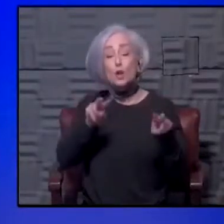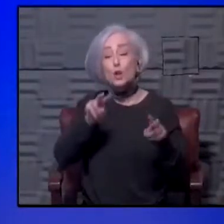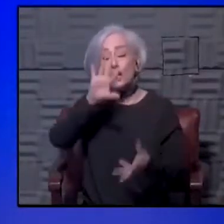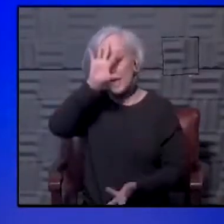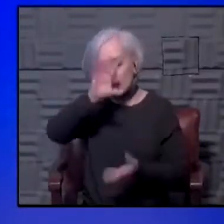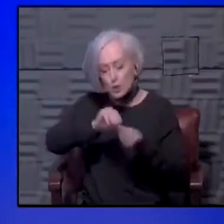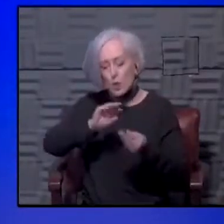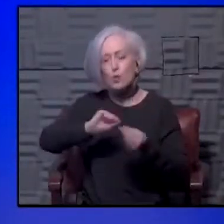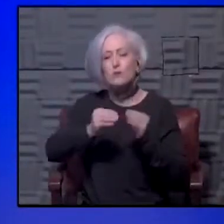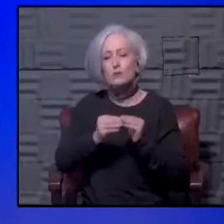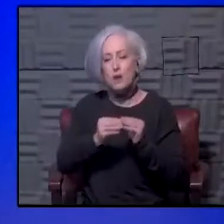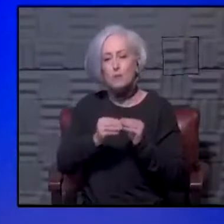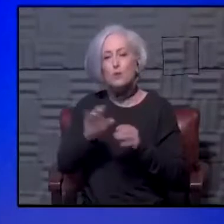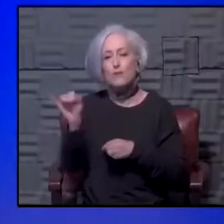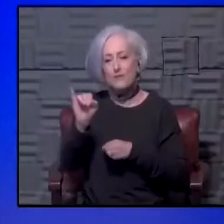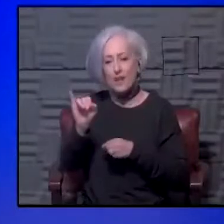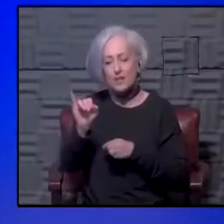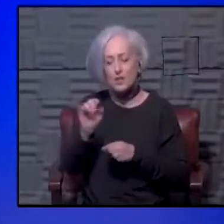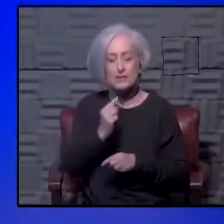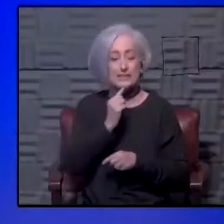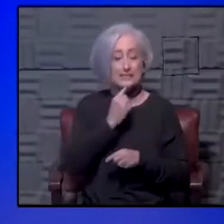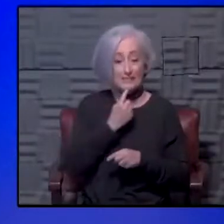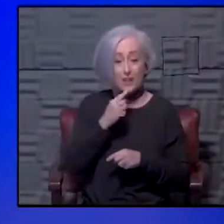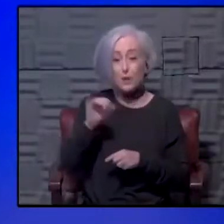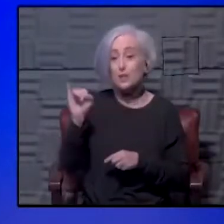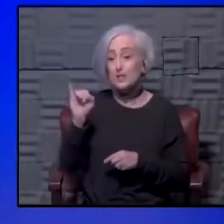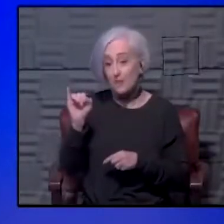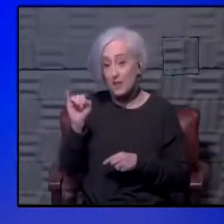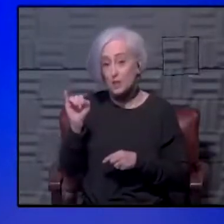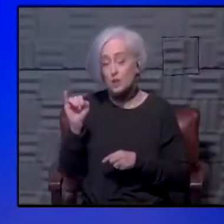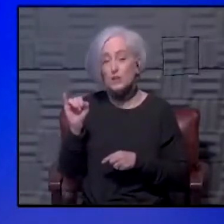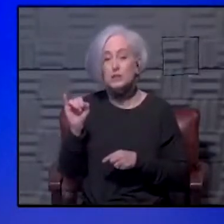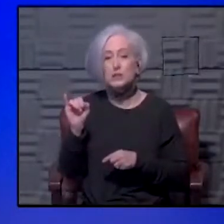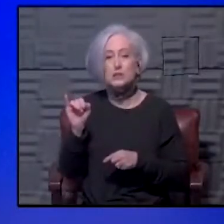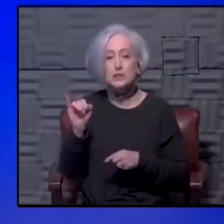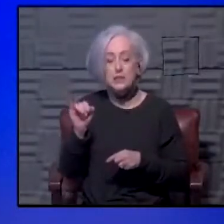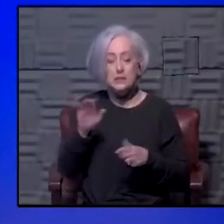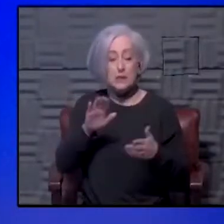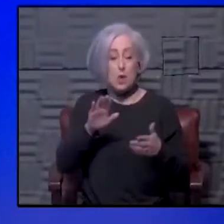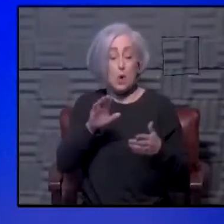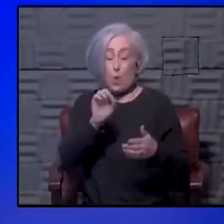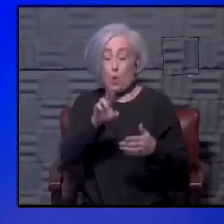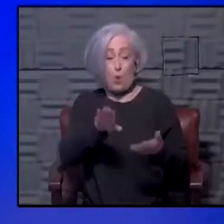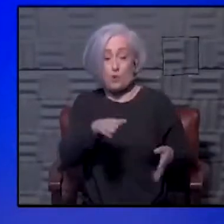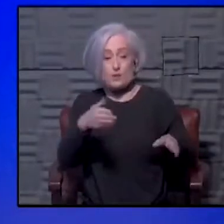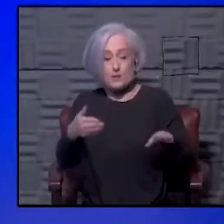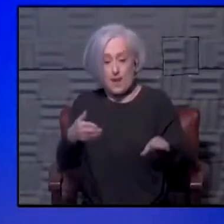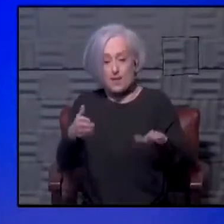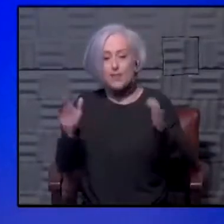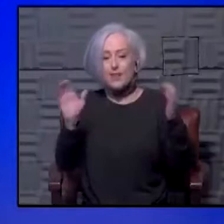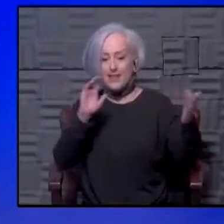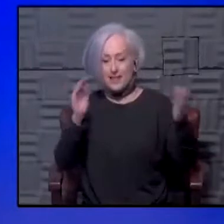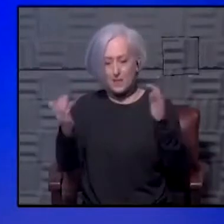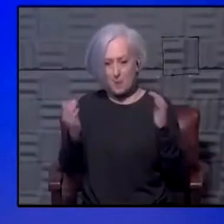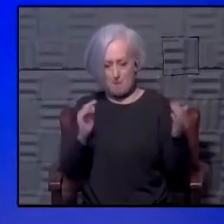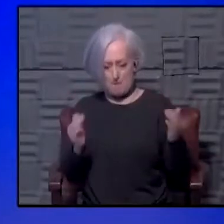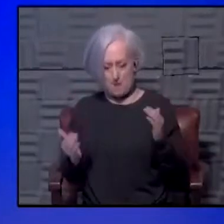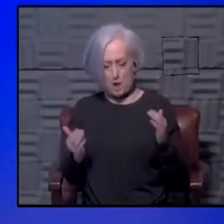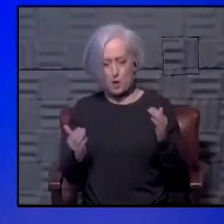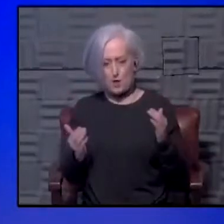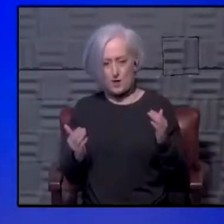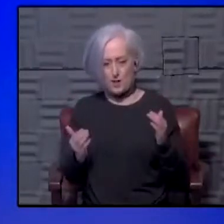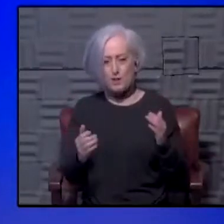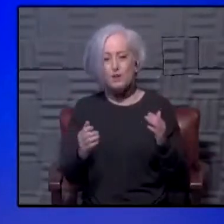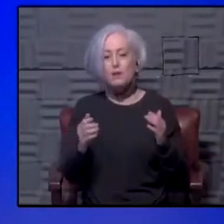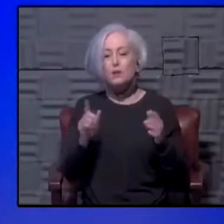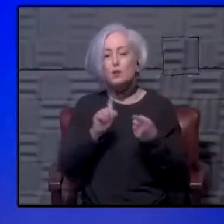also severe infections and, critical infections or death compared in those people that did not